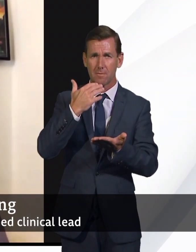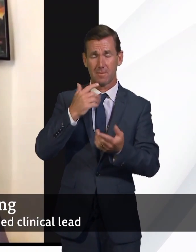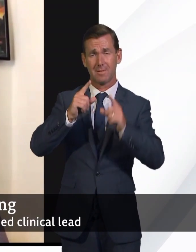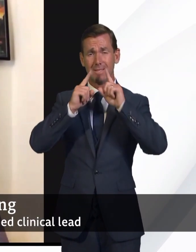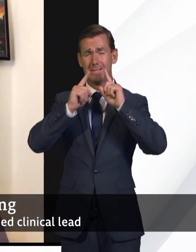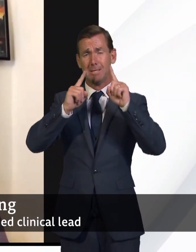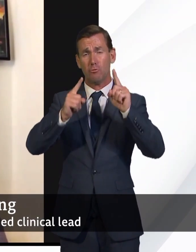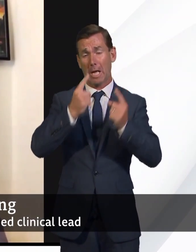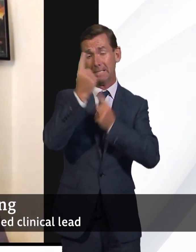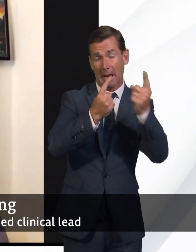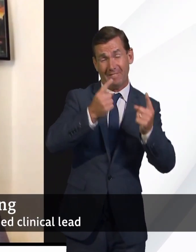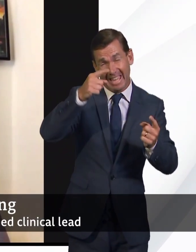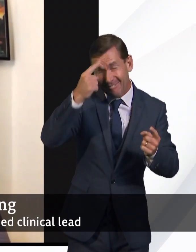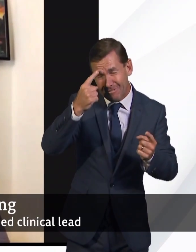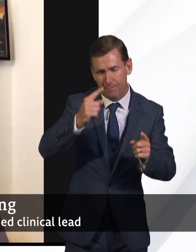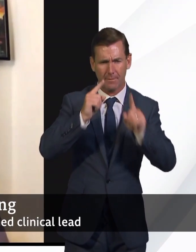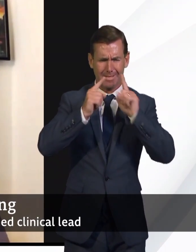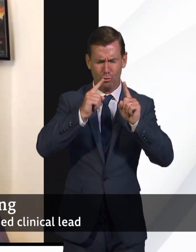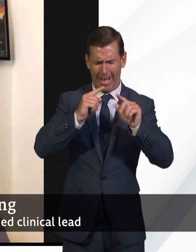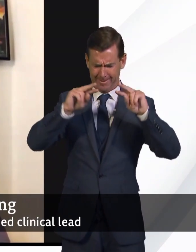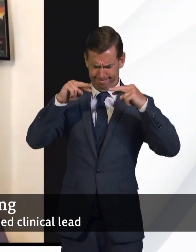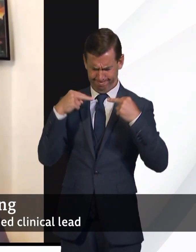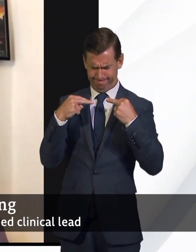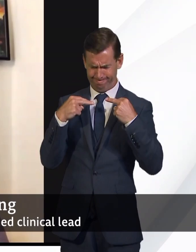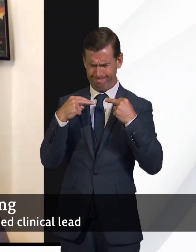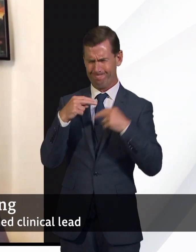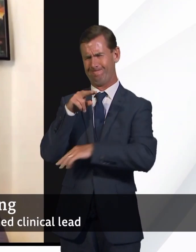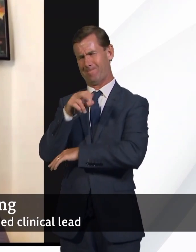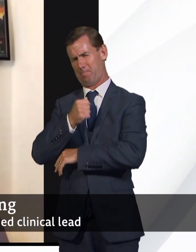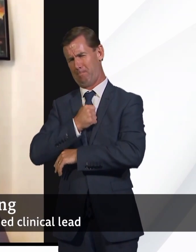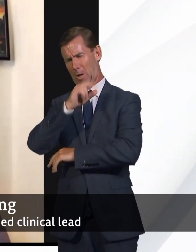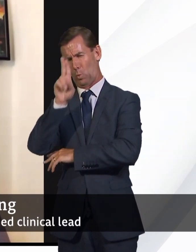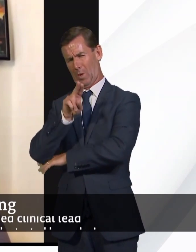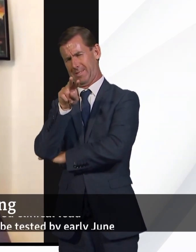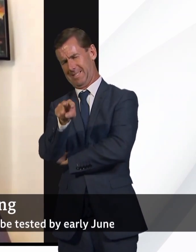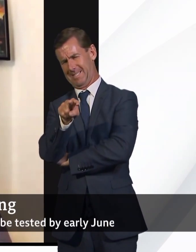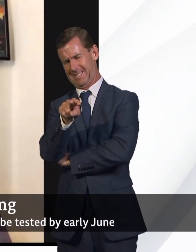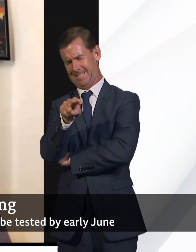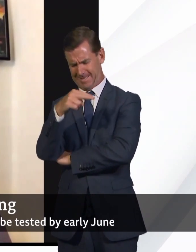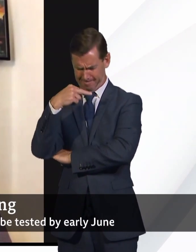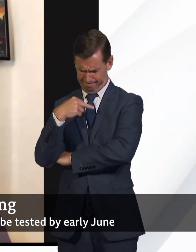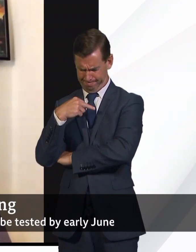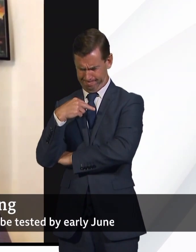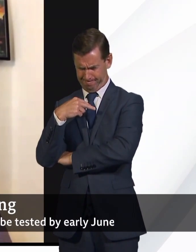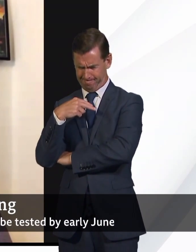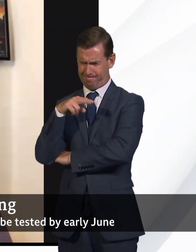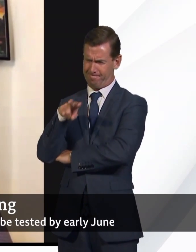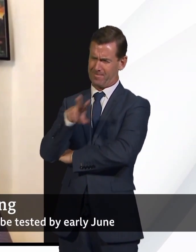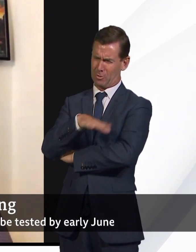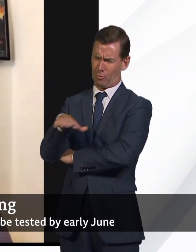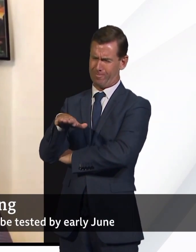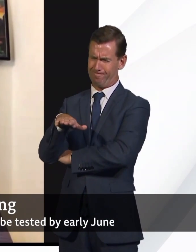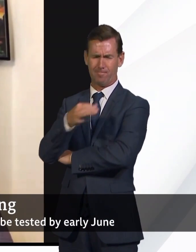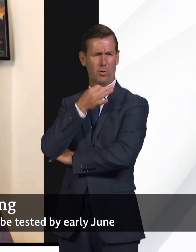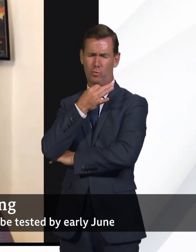school and decides the risk to their staff and to their community is too great to reopen their